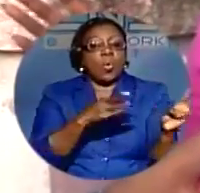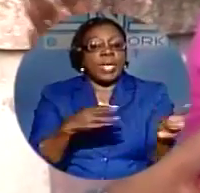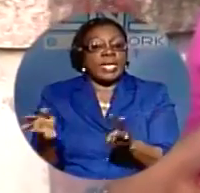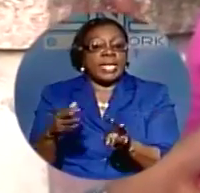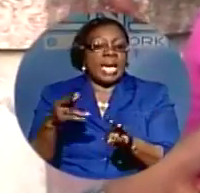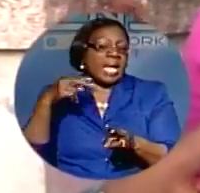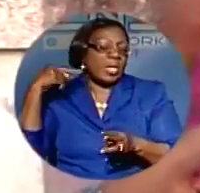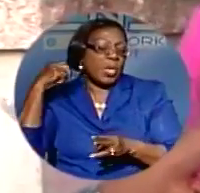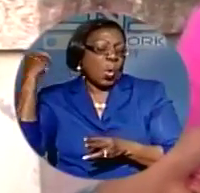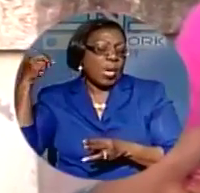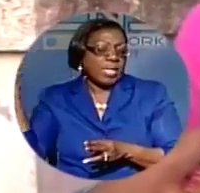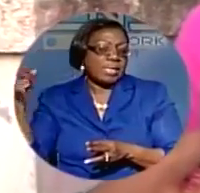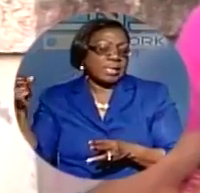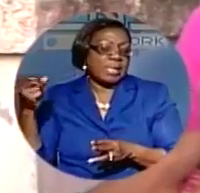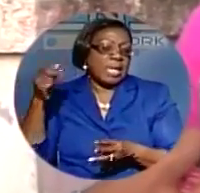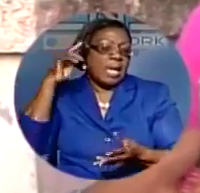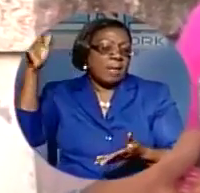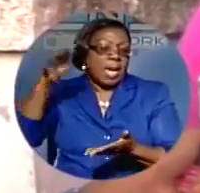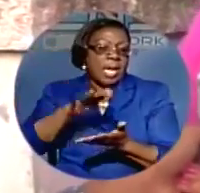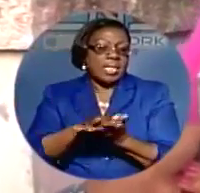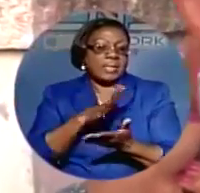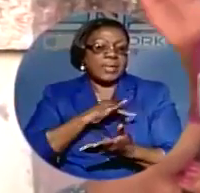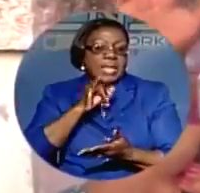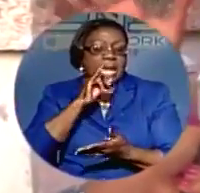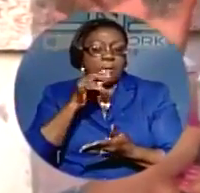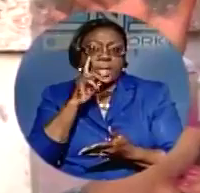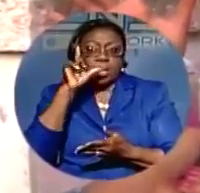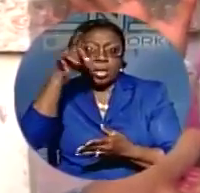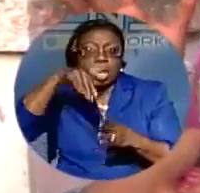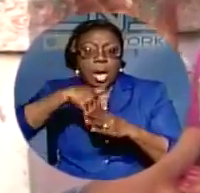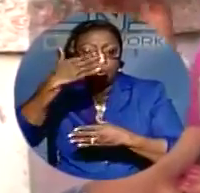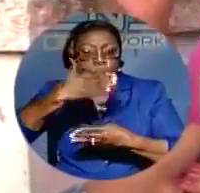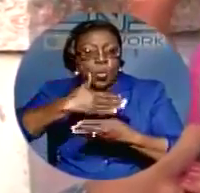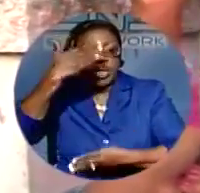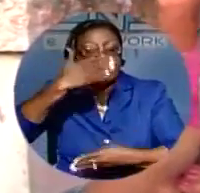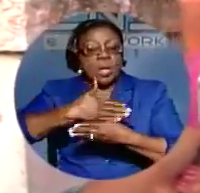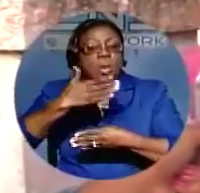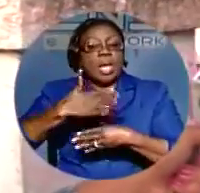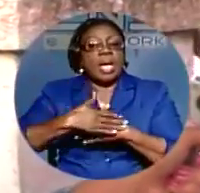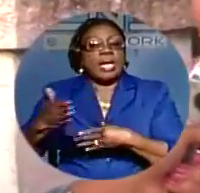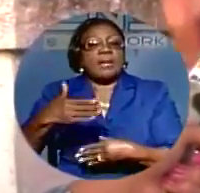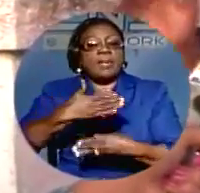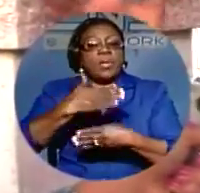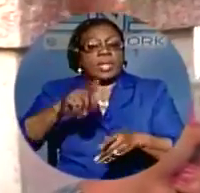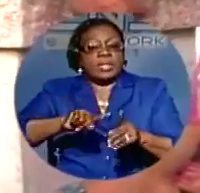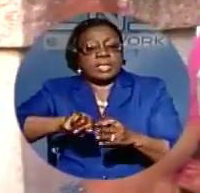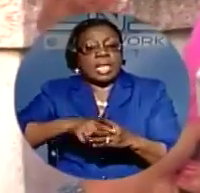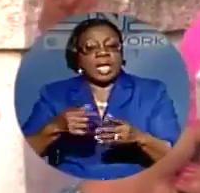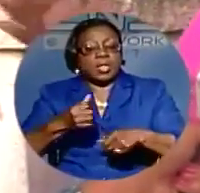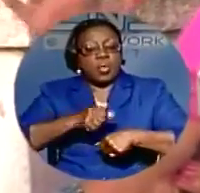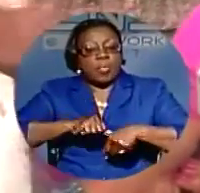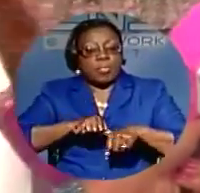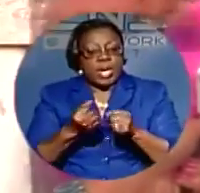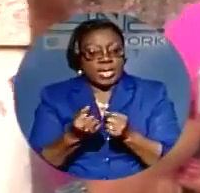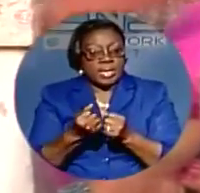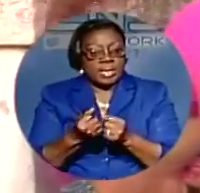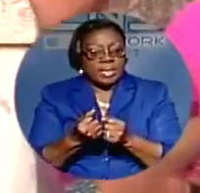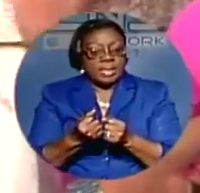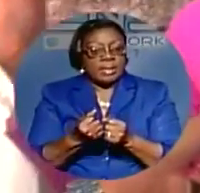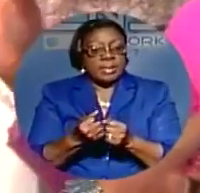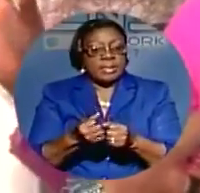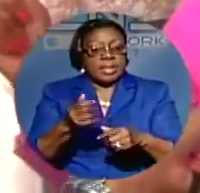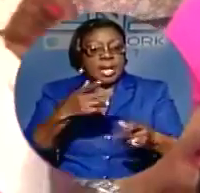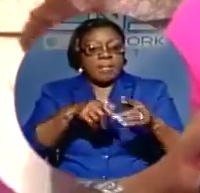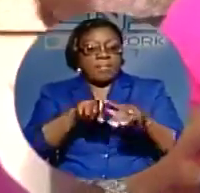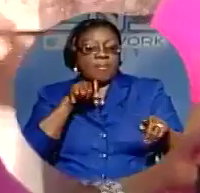noise. And my husband and I, we went to look out the window, and after the window started to break, I told him to just,